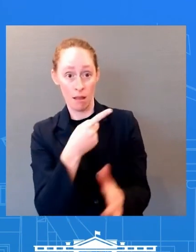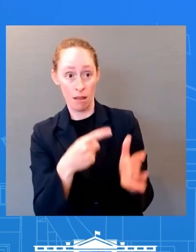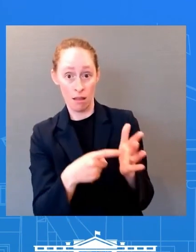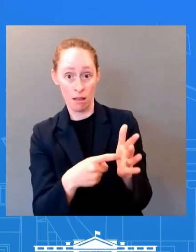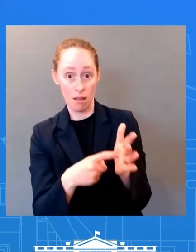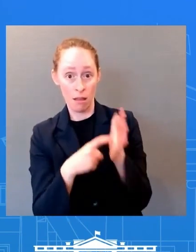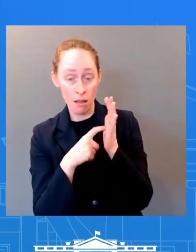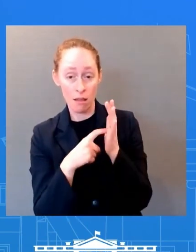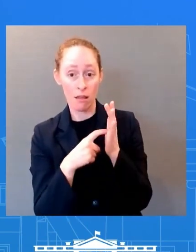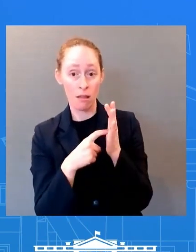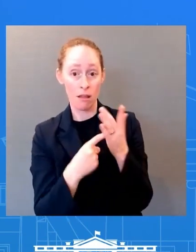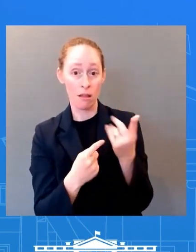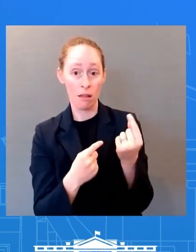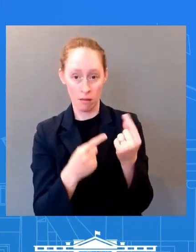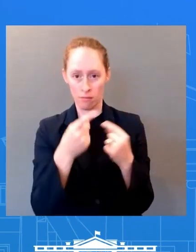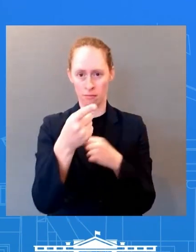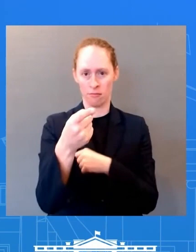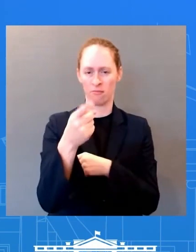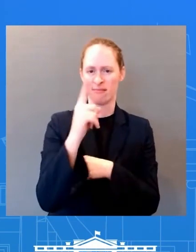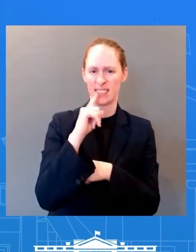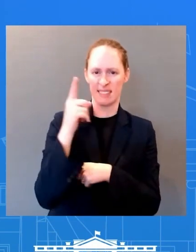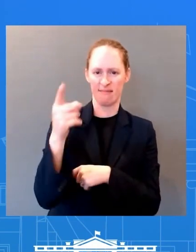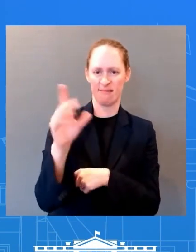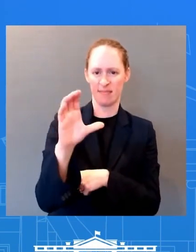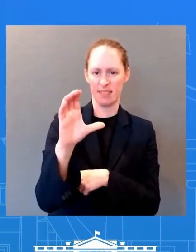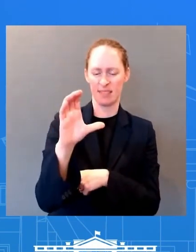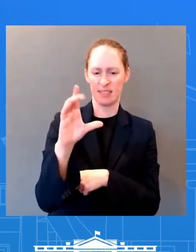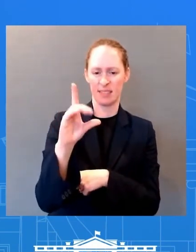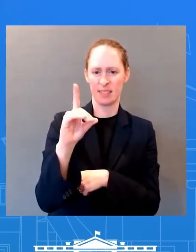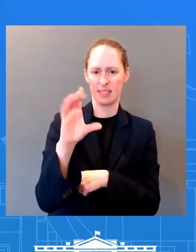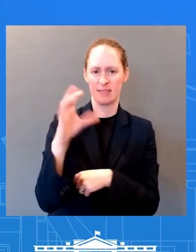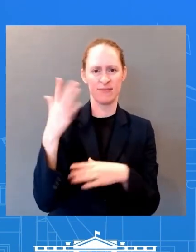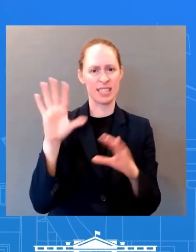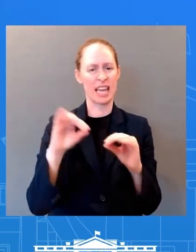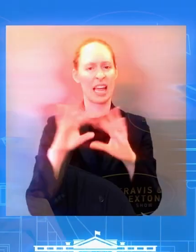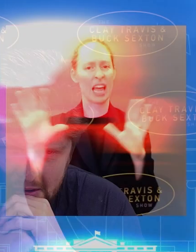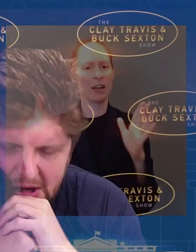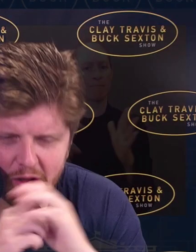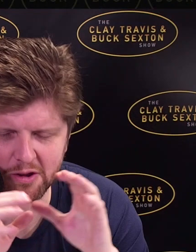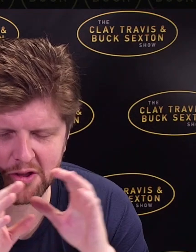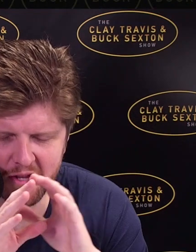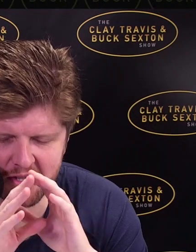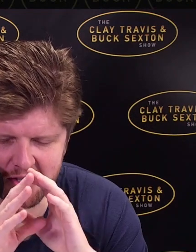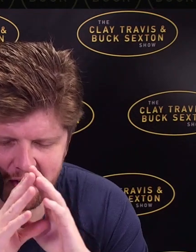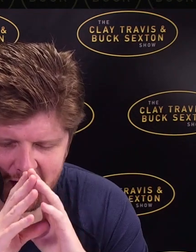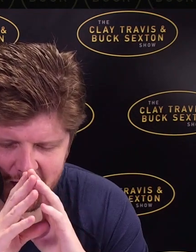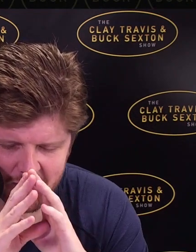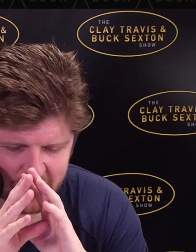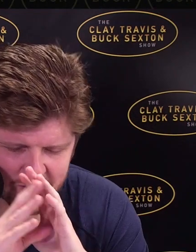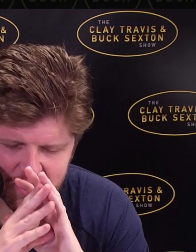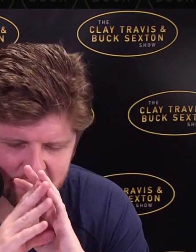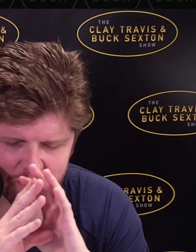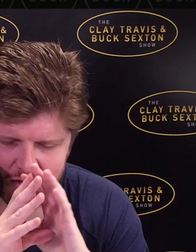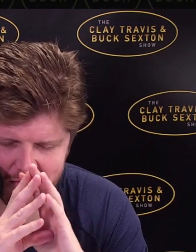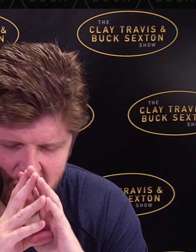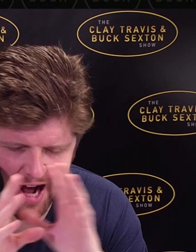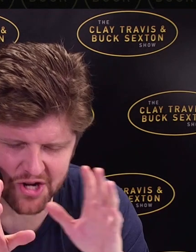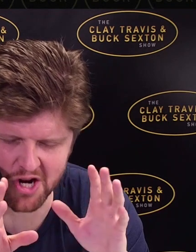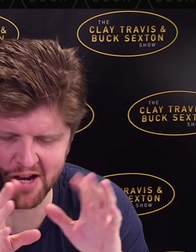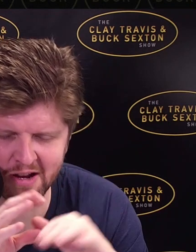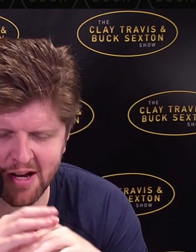CDC requirement for foreign nationals. This is something that they decide. Look, this is